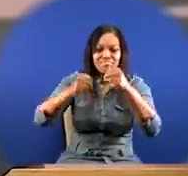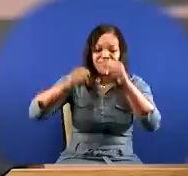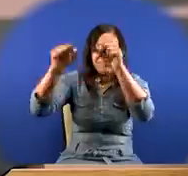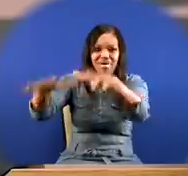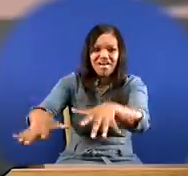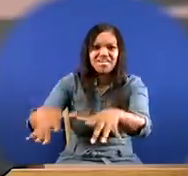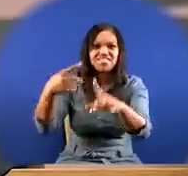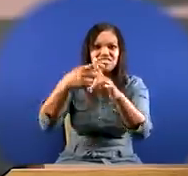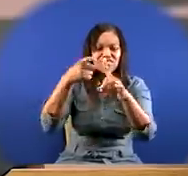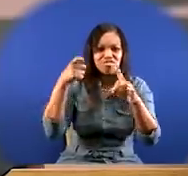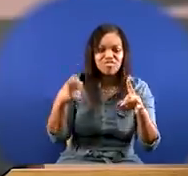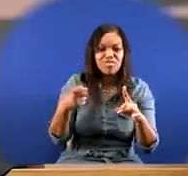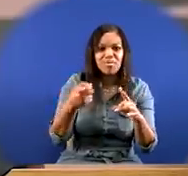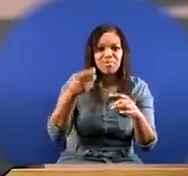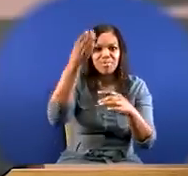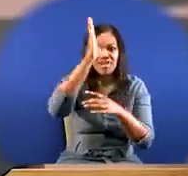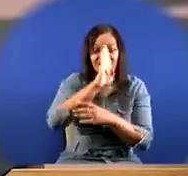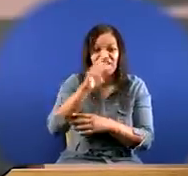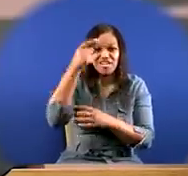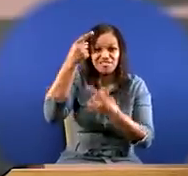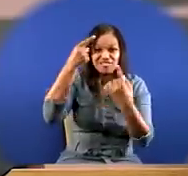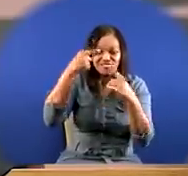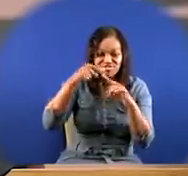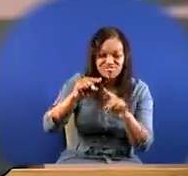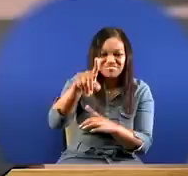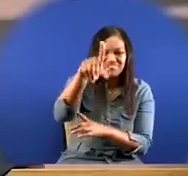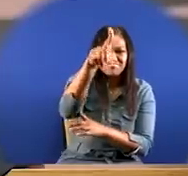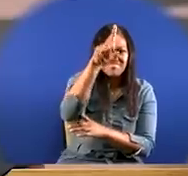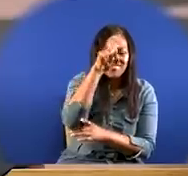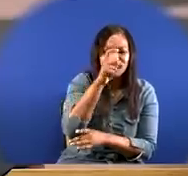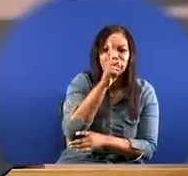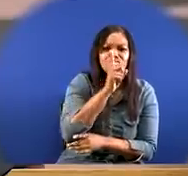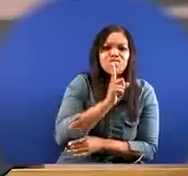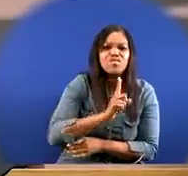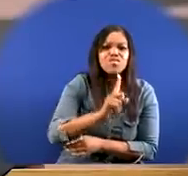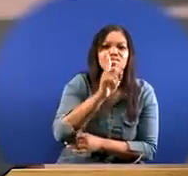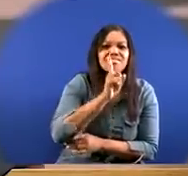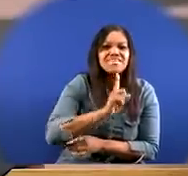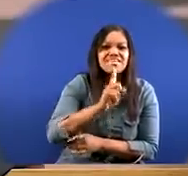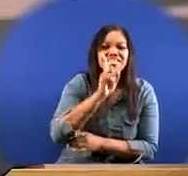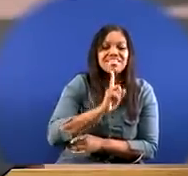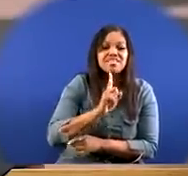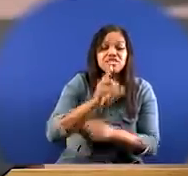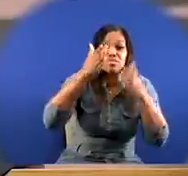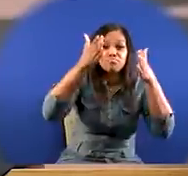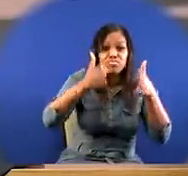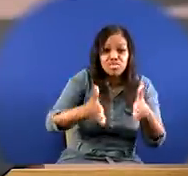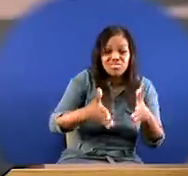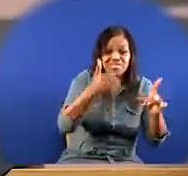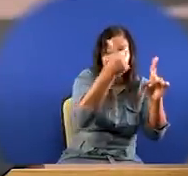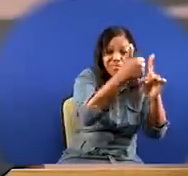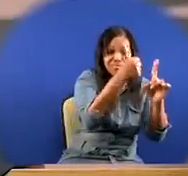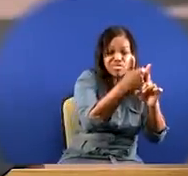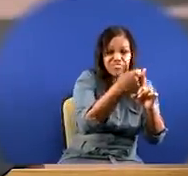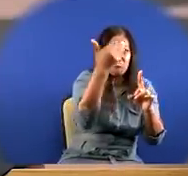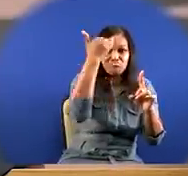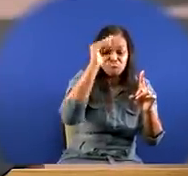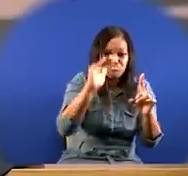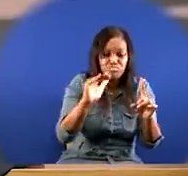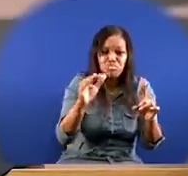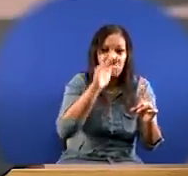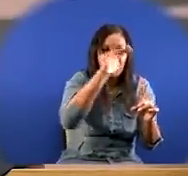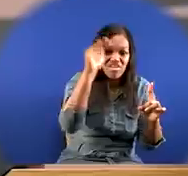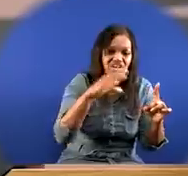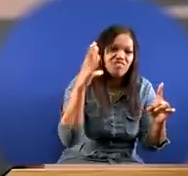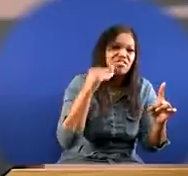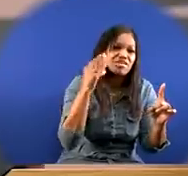In that mysterious loneliness, he who knew no sin was